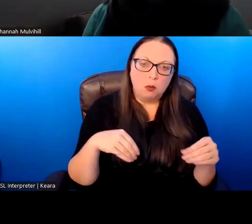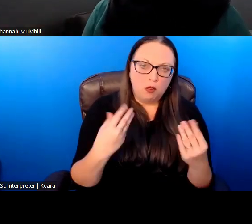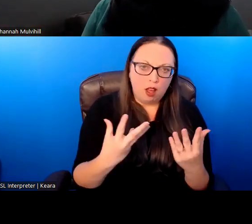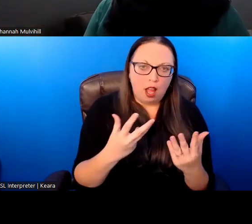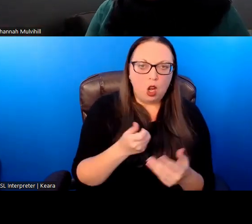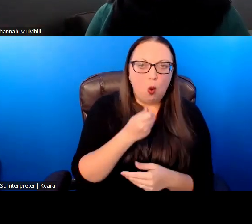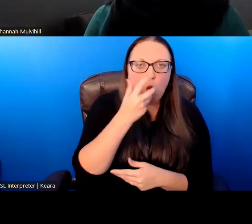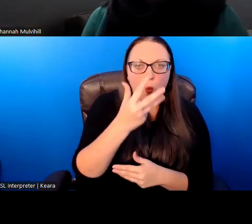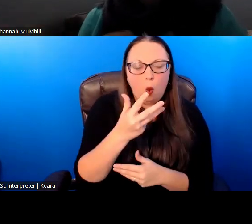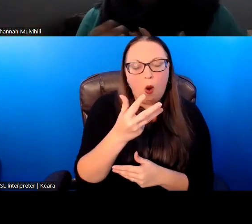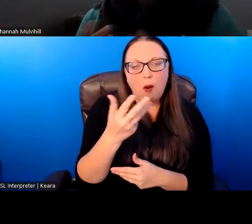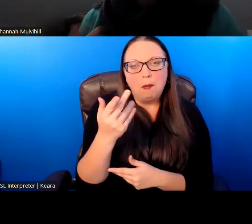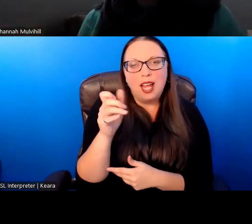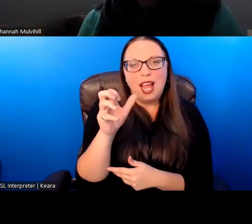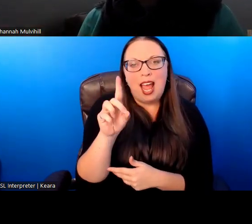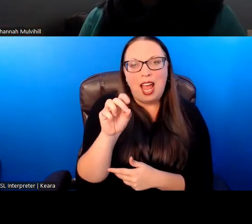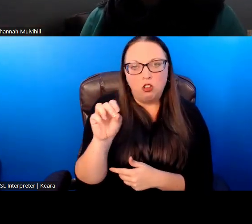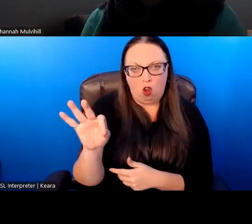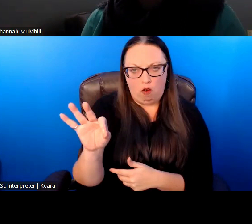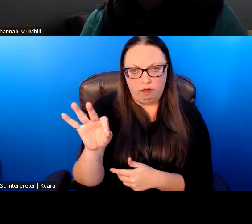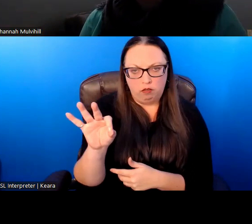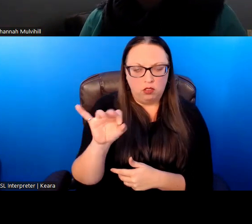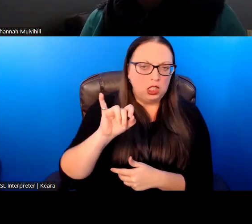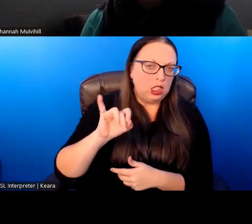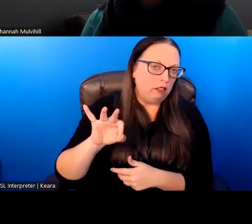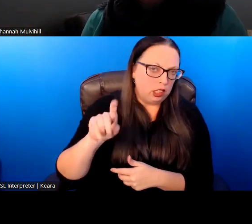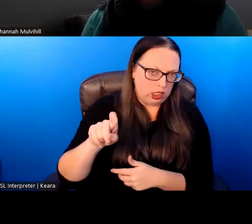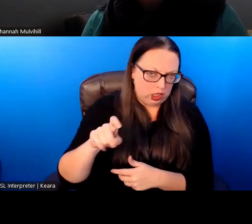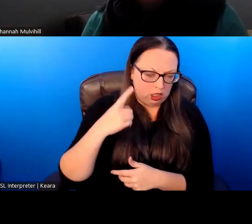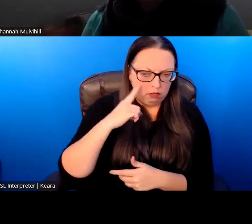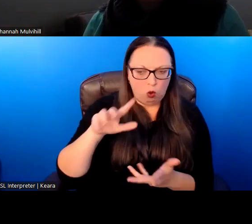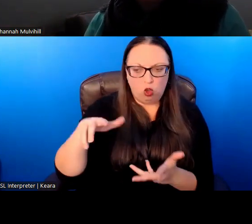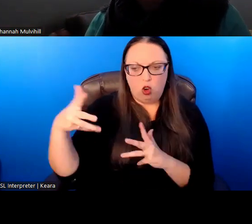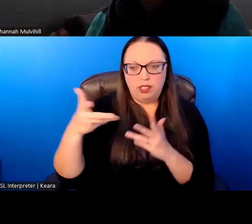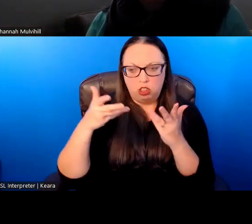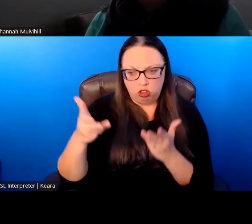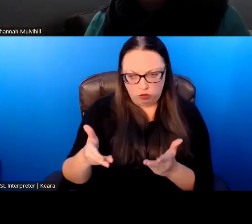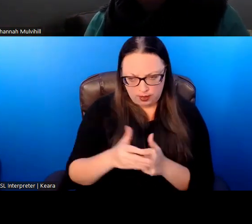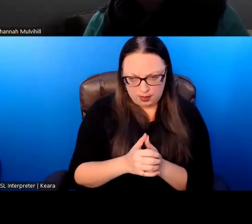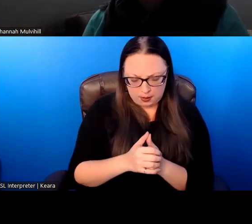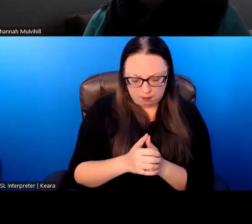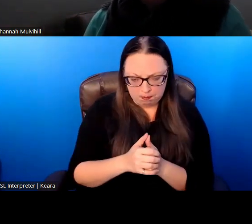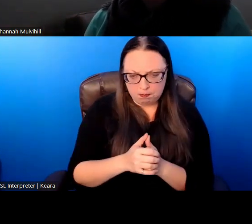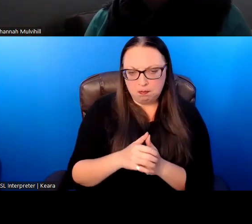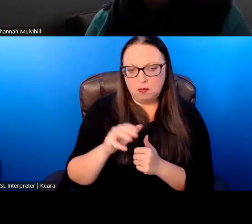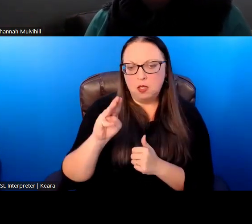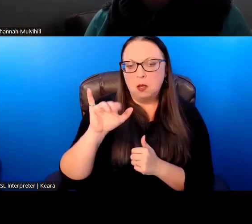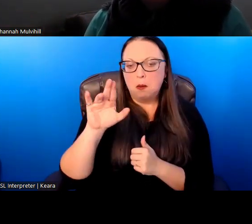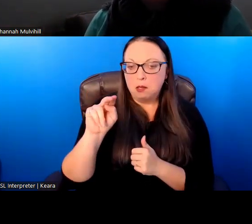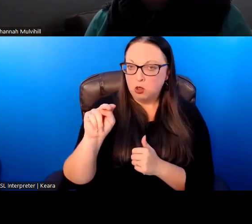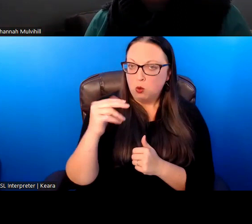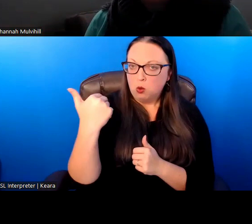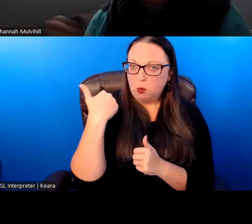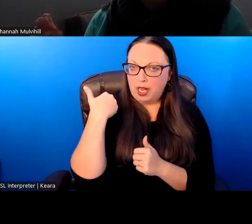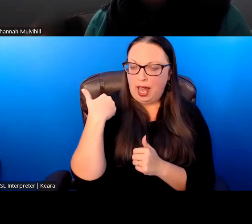handoff if needed to crisis services. So in Minnesota, we do have county